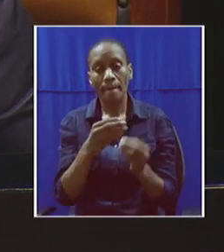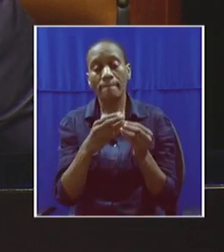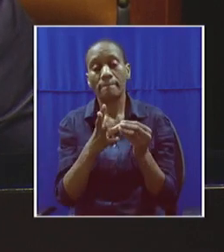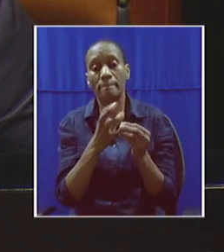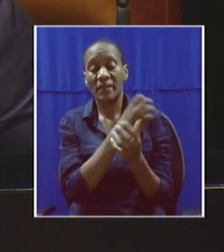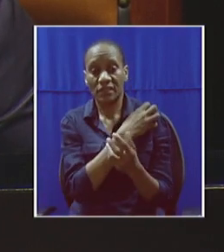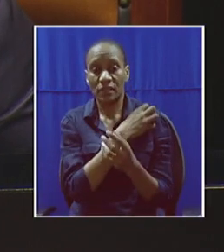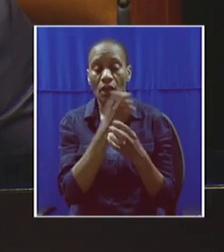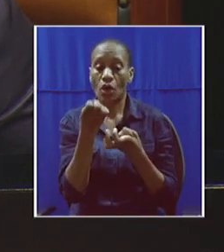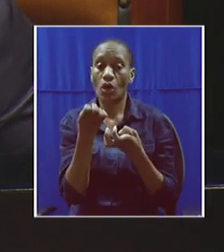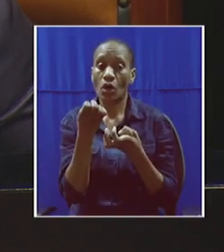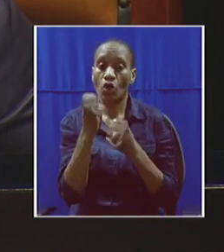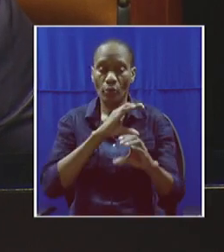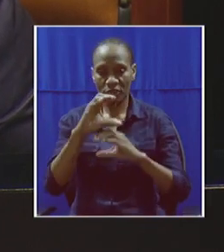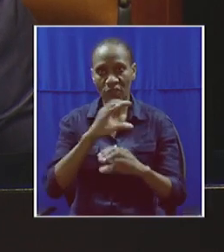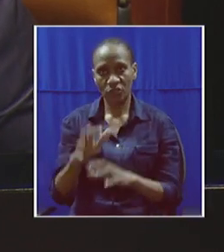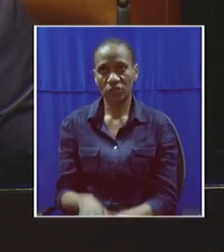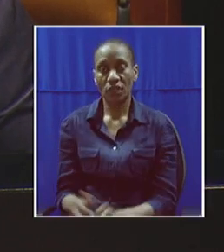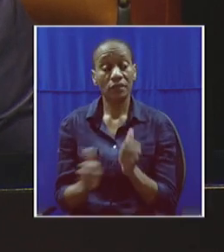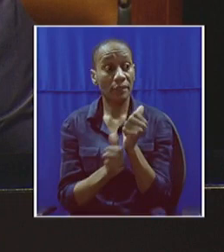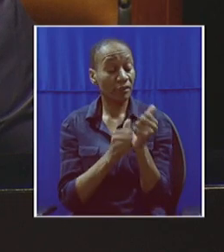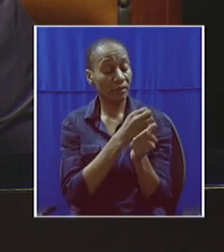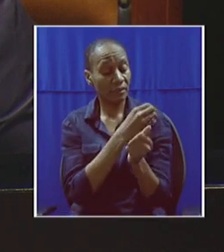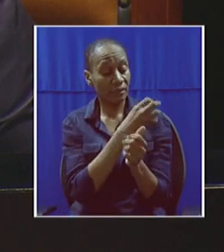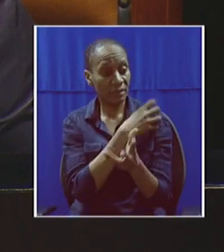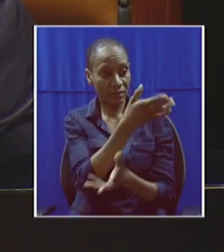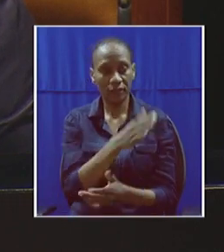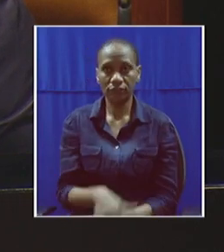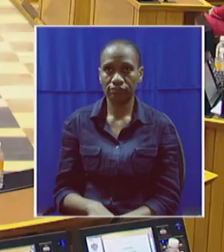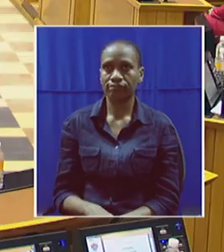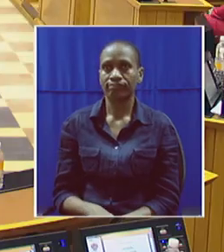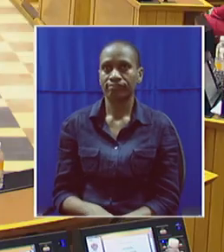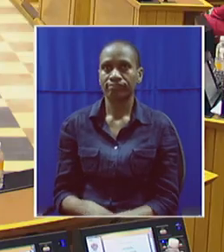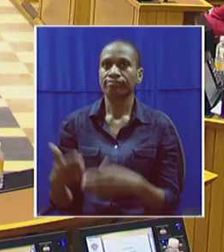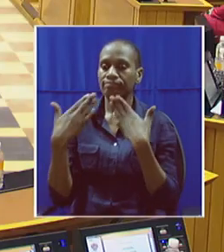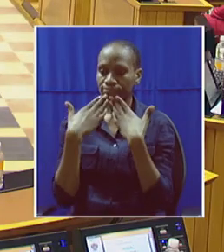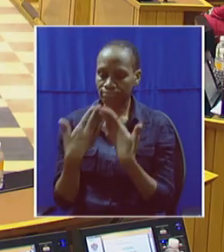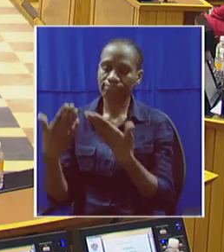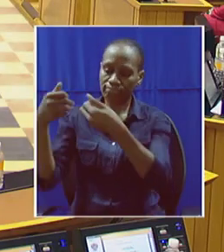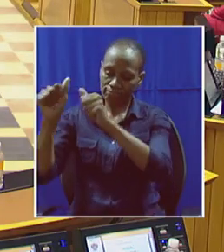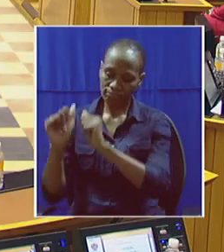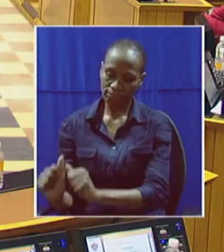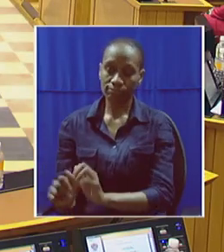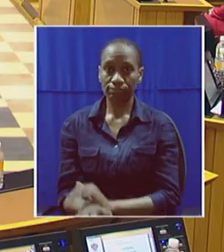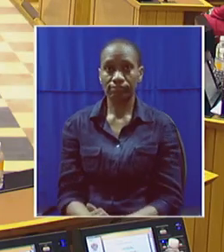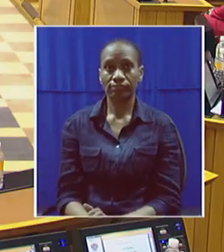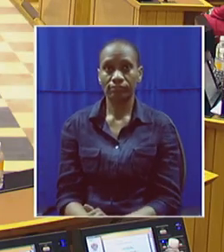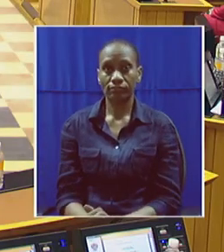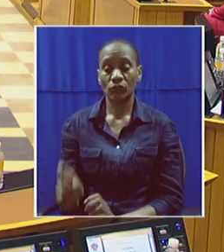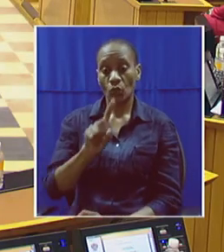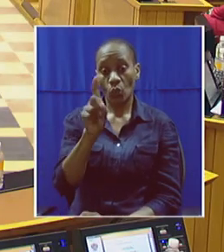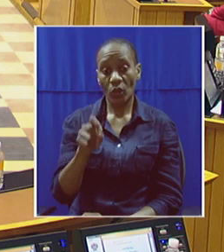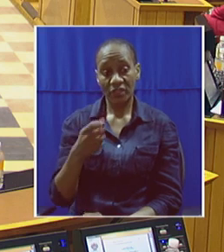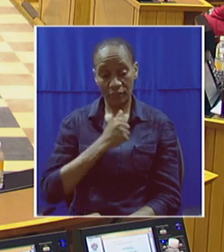communications honorable the deputy Minister thank you honorable chair the question